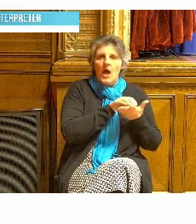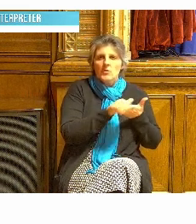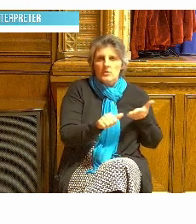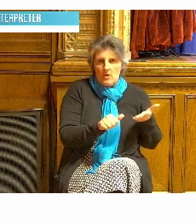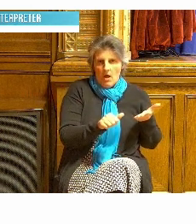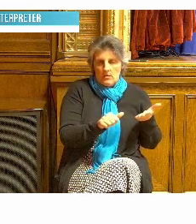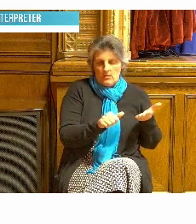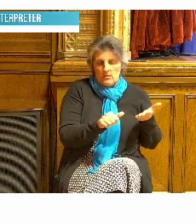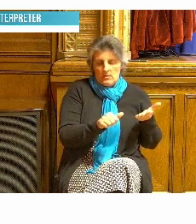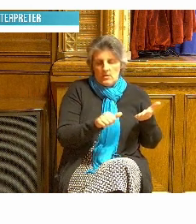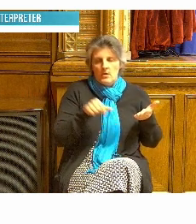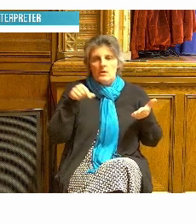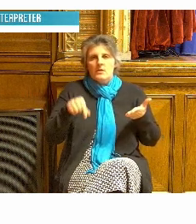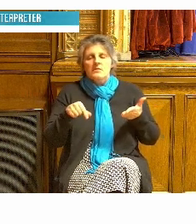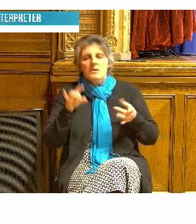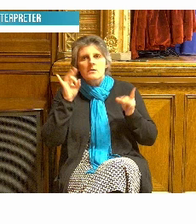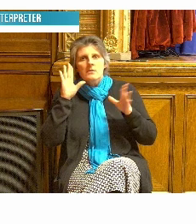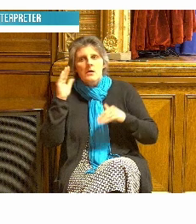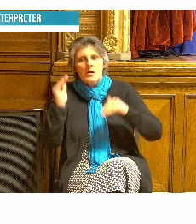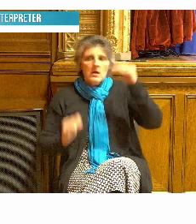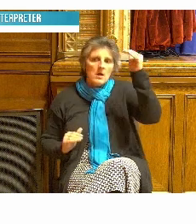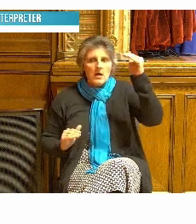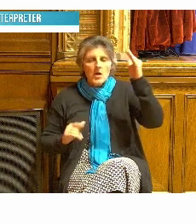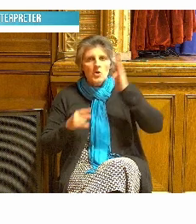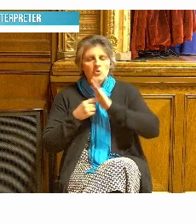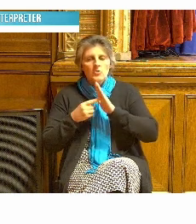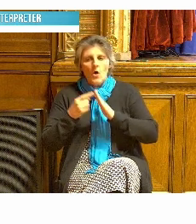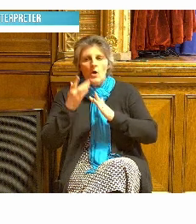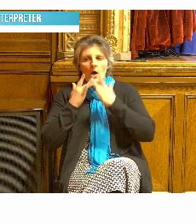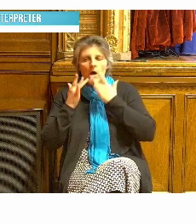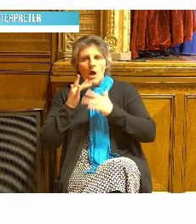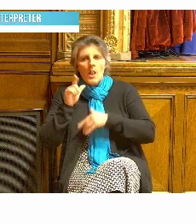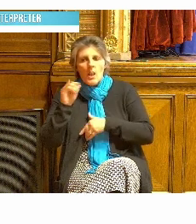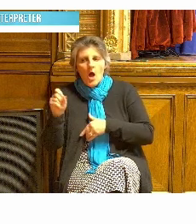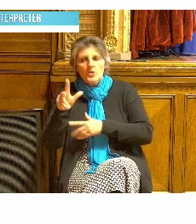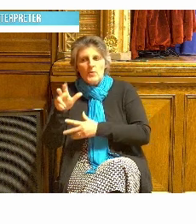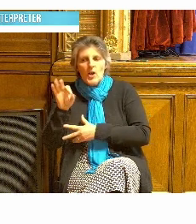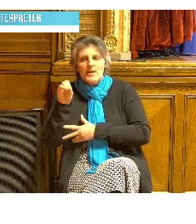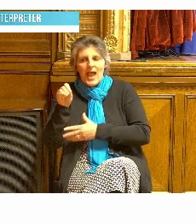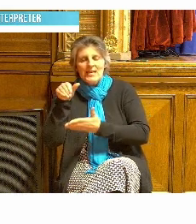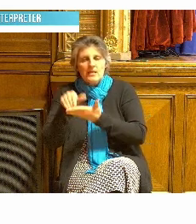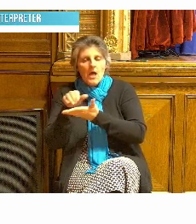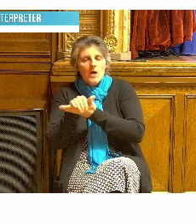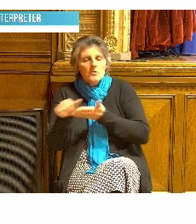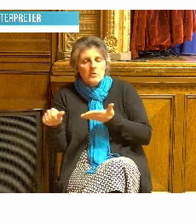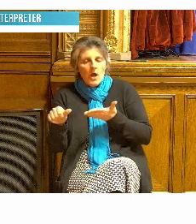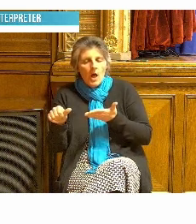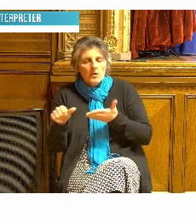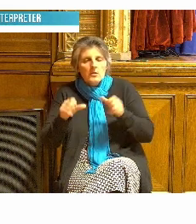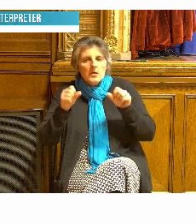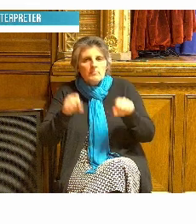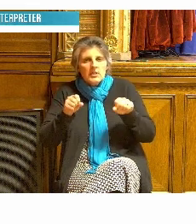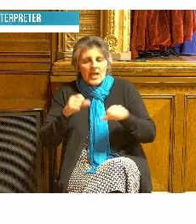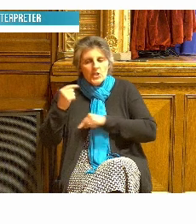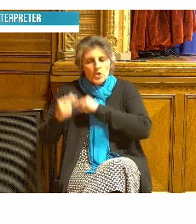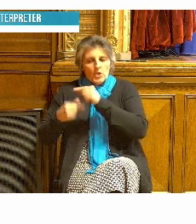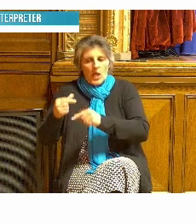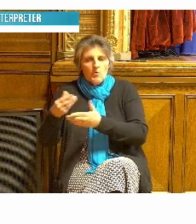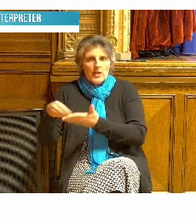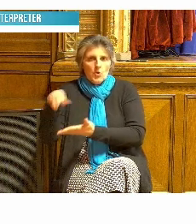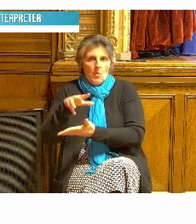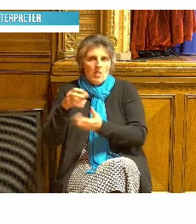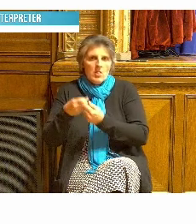$460,000. This stark difference represents a loss of almost $390,000 in potential generational